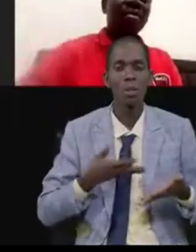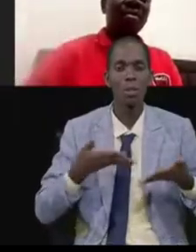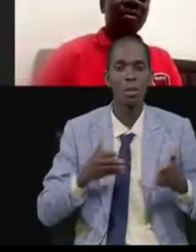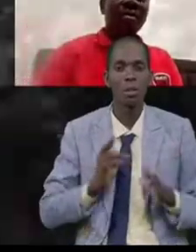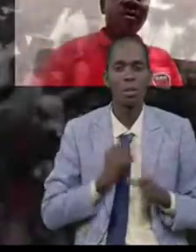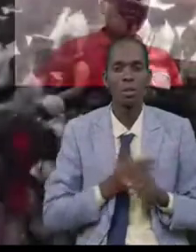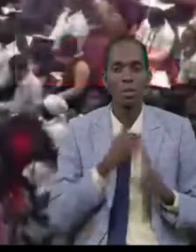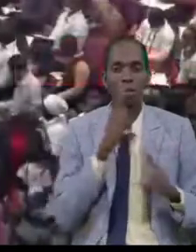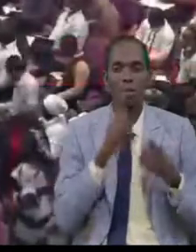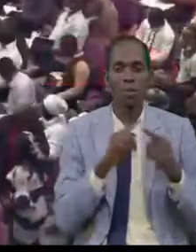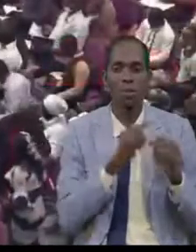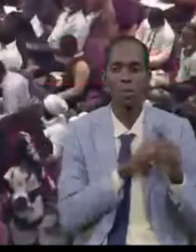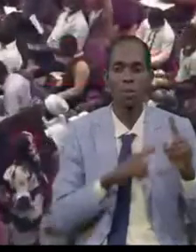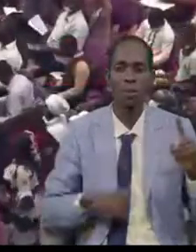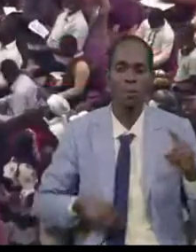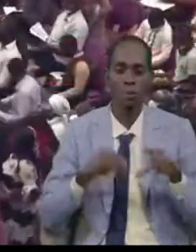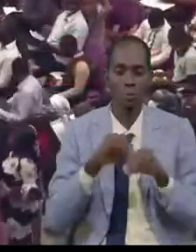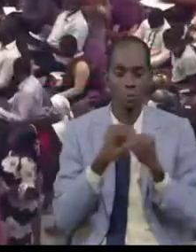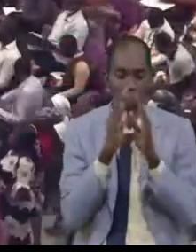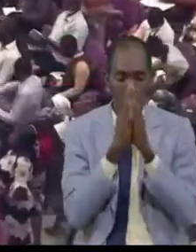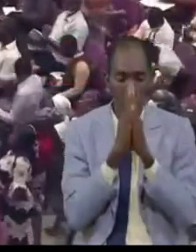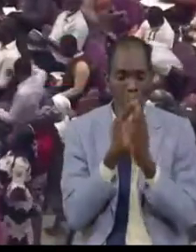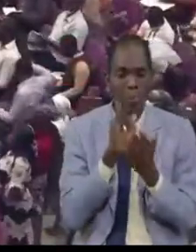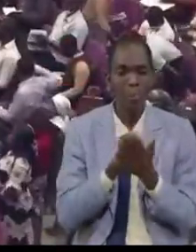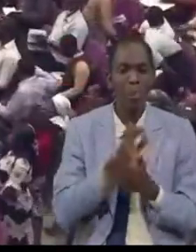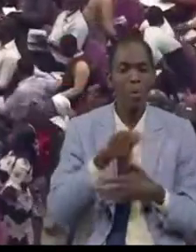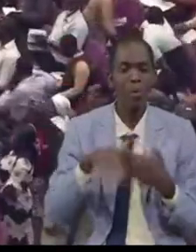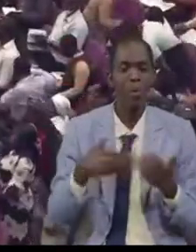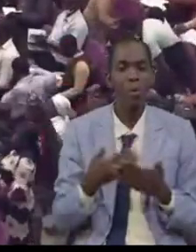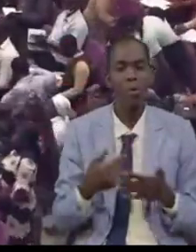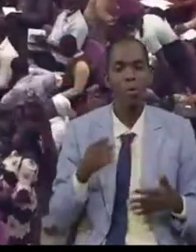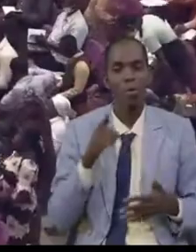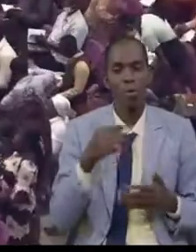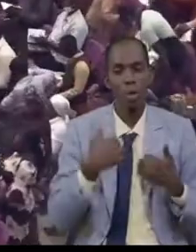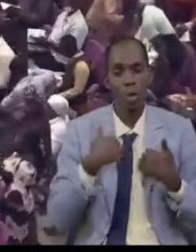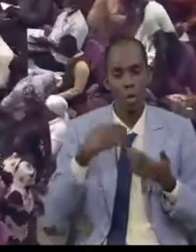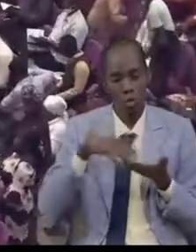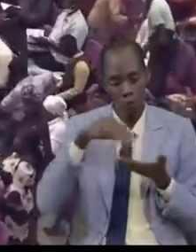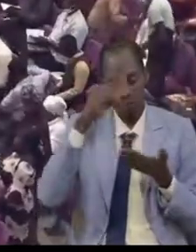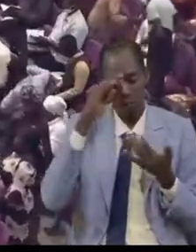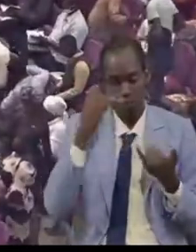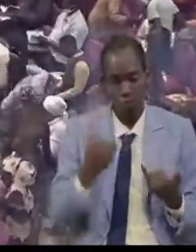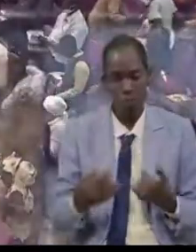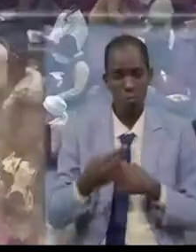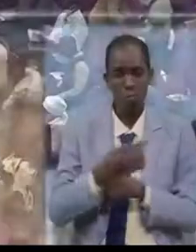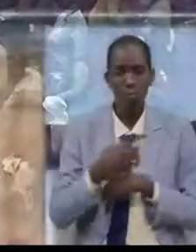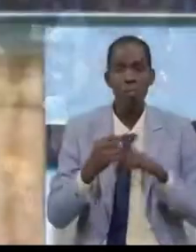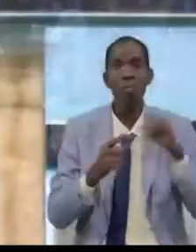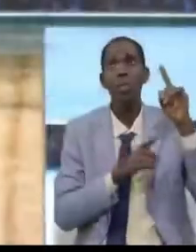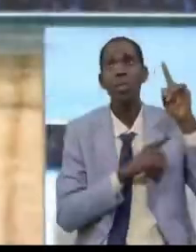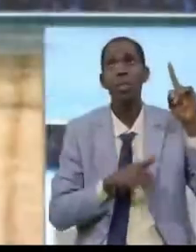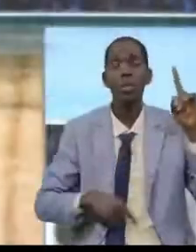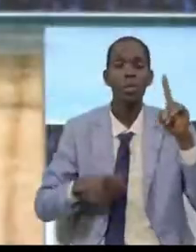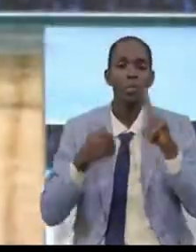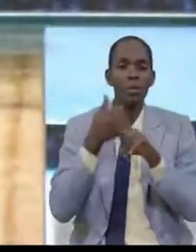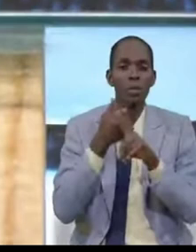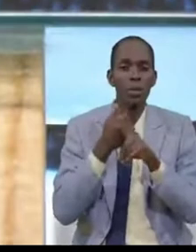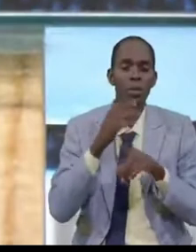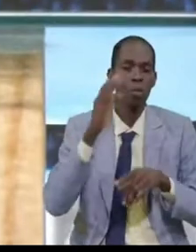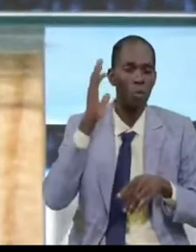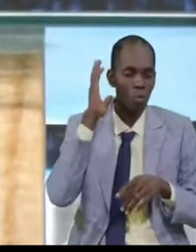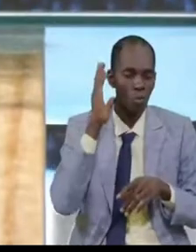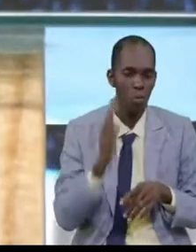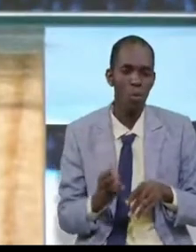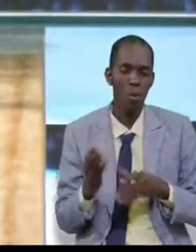and talk to the Lord in prayer, that all that we have learned today, the Lord himself will reproduce